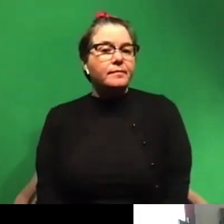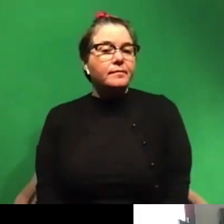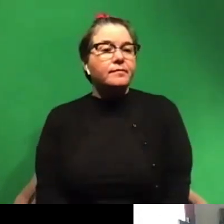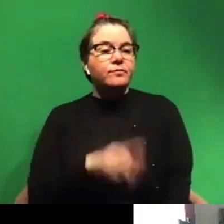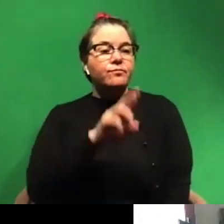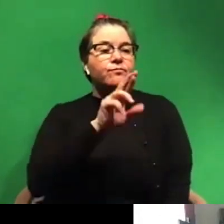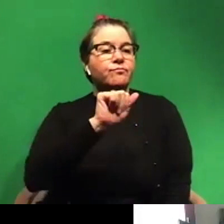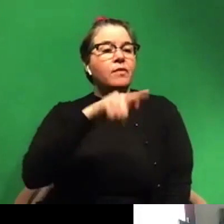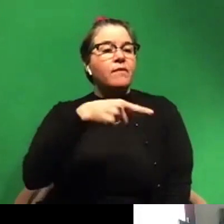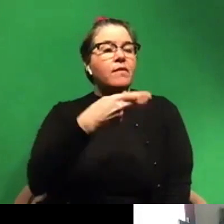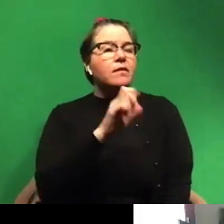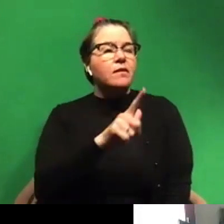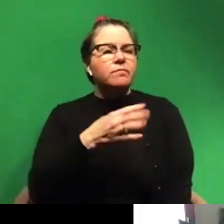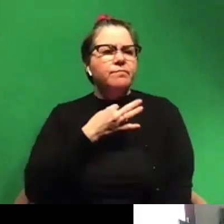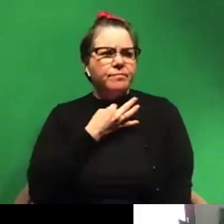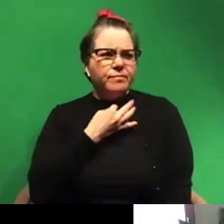types of microbes?